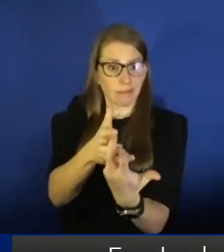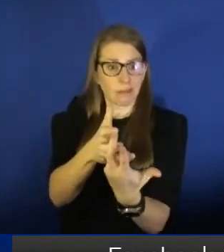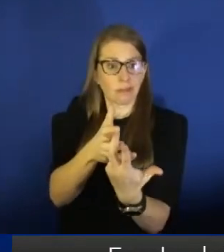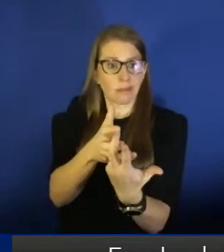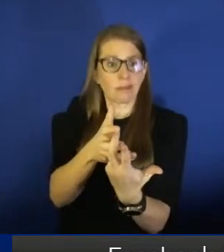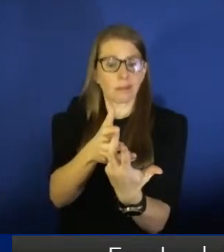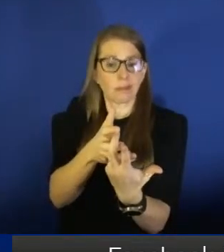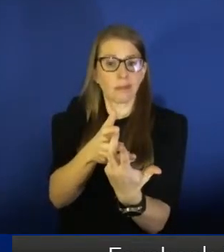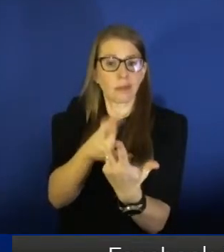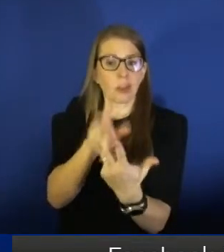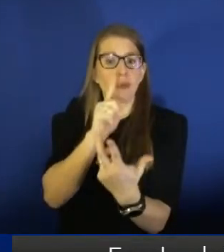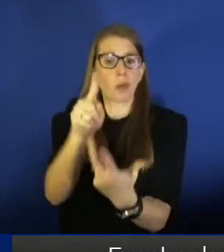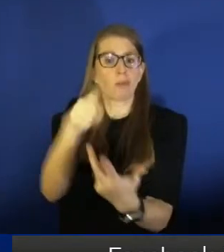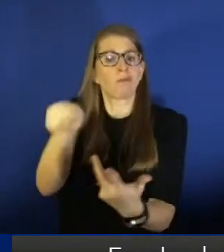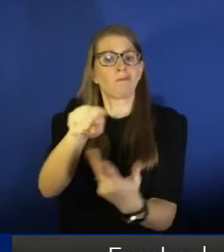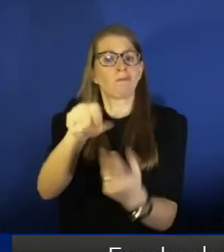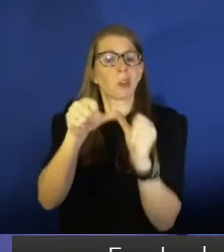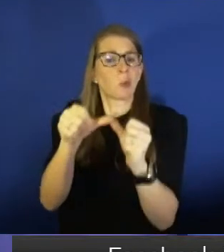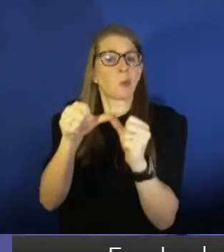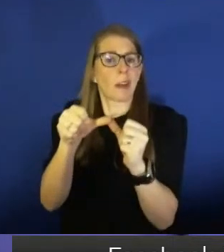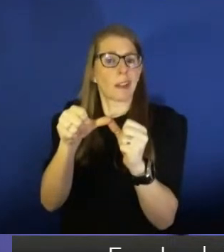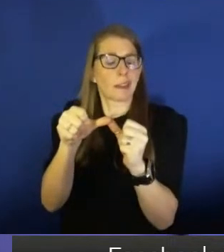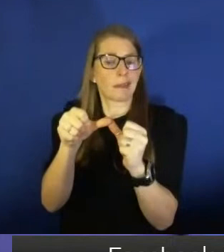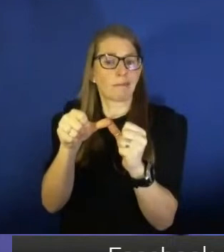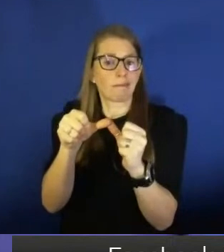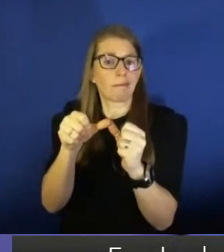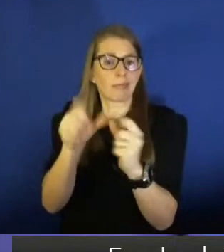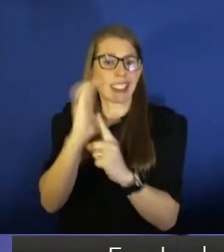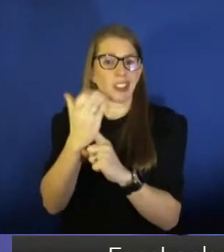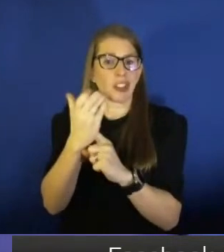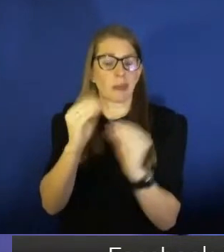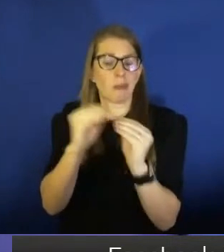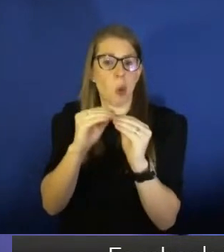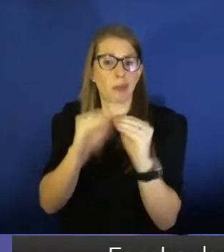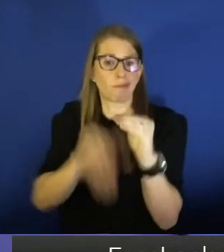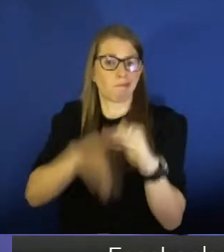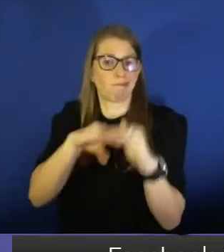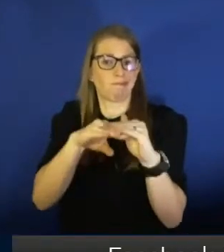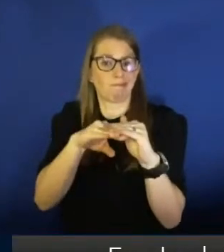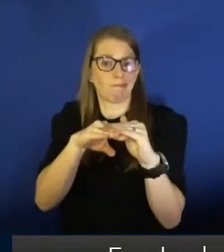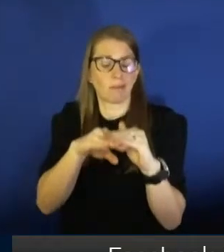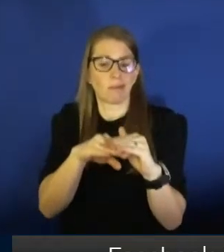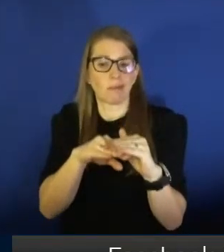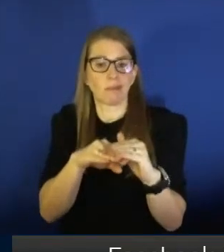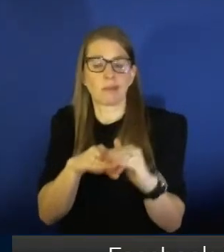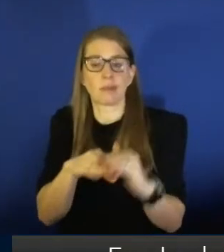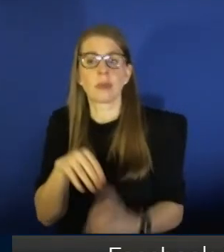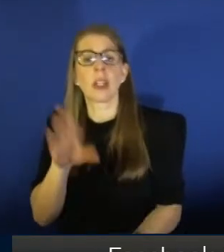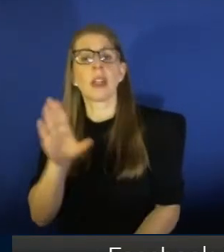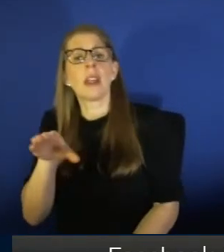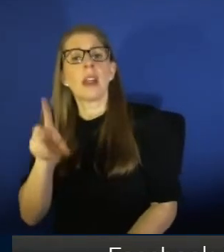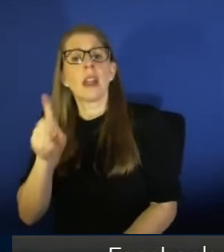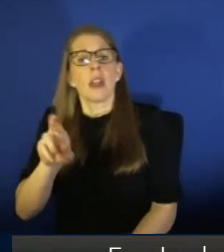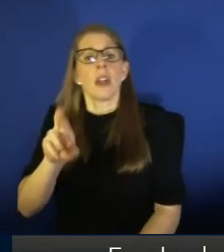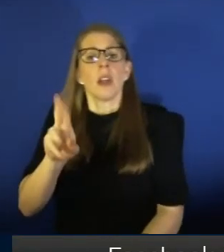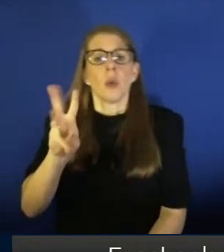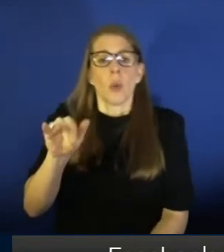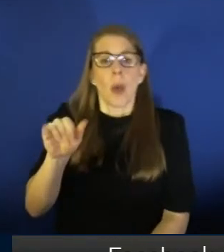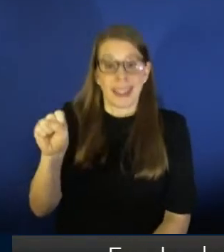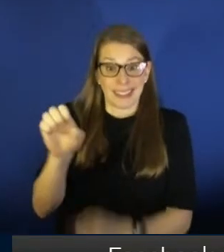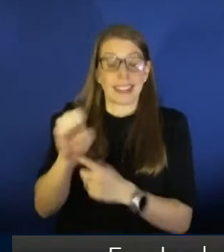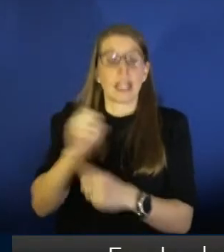condition more optimally. So, Dr. Weis, I want to ask you about the center itself. There's going to be a virtual aspect of this,